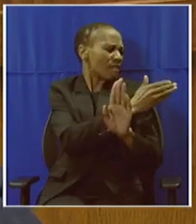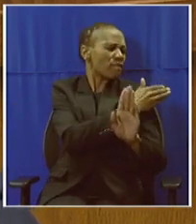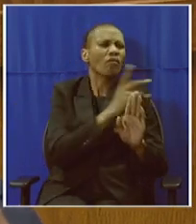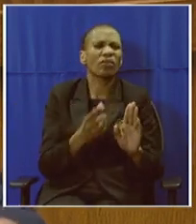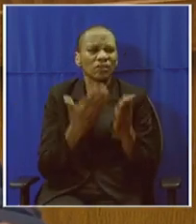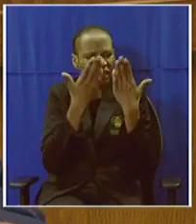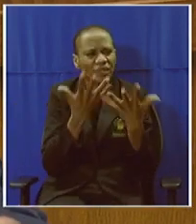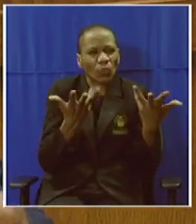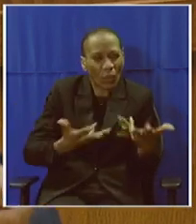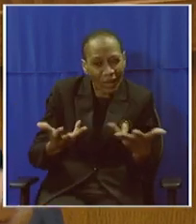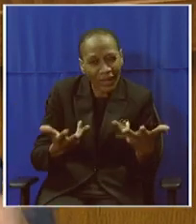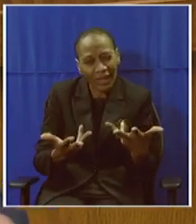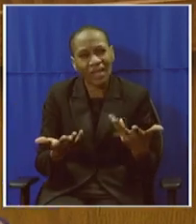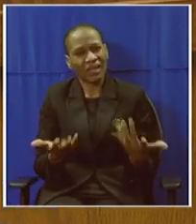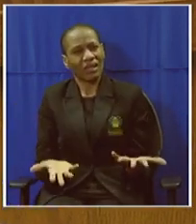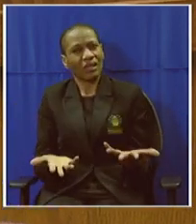studied,